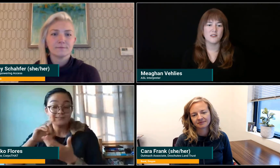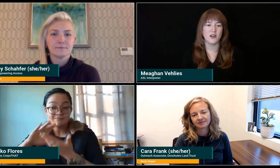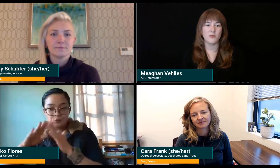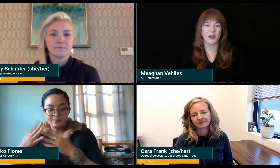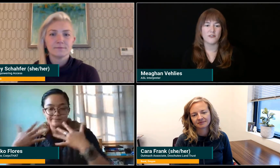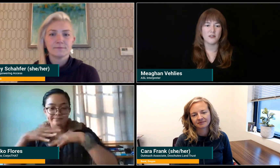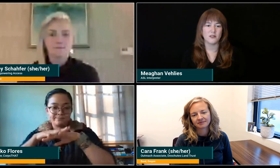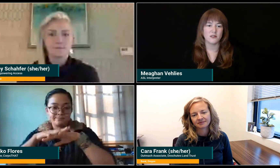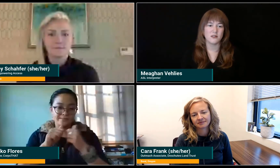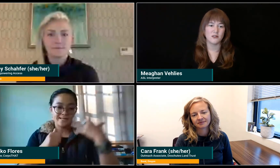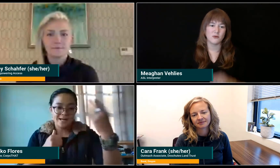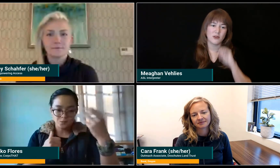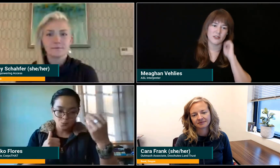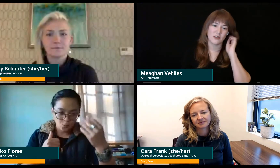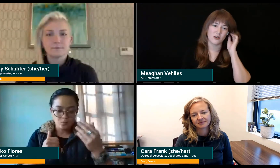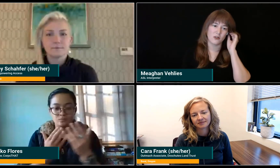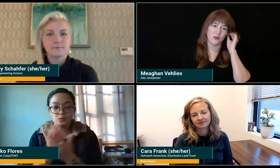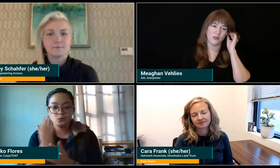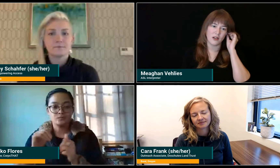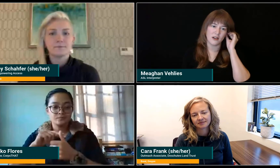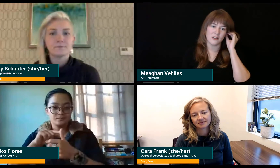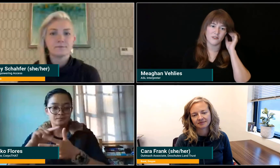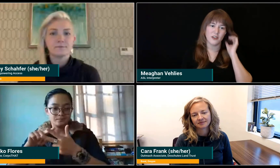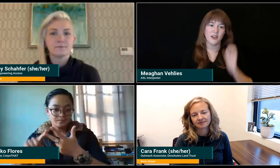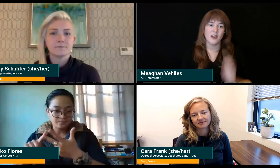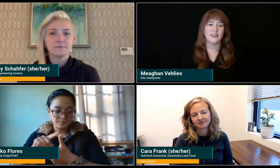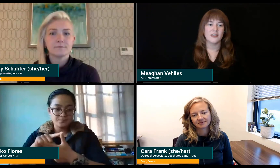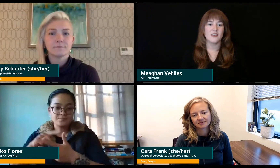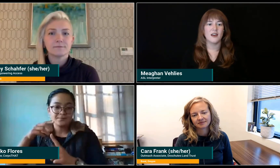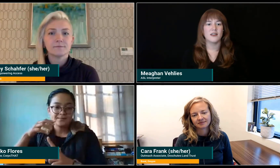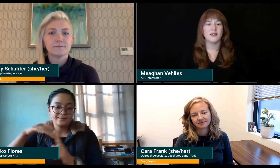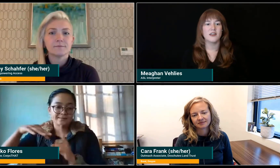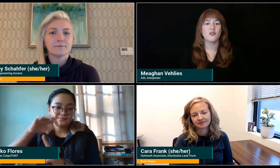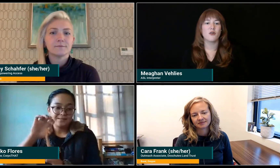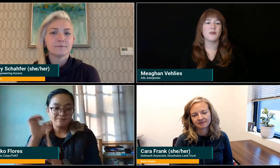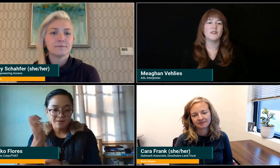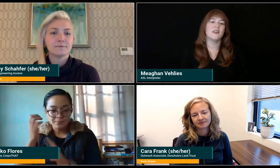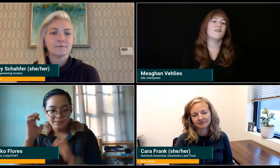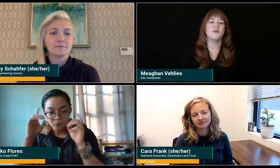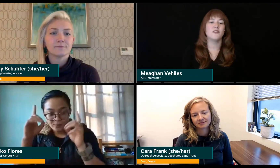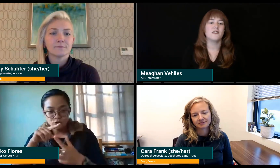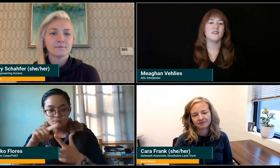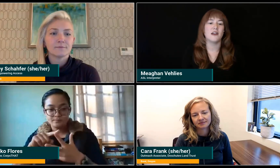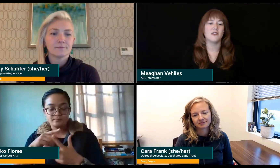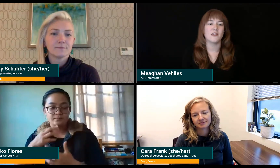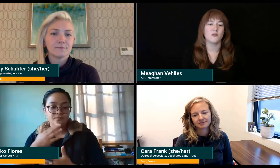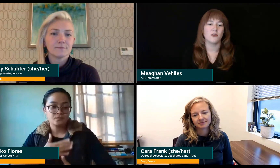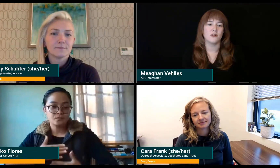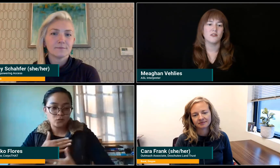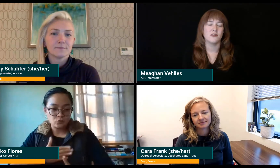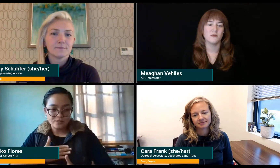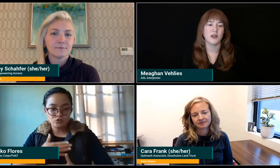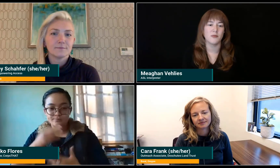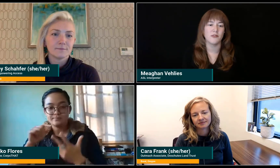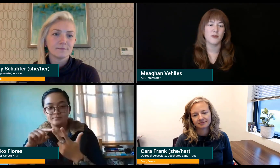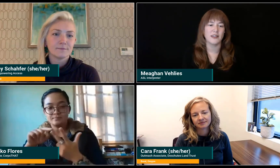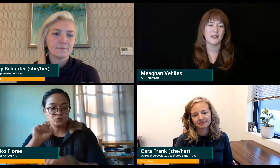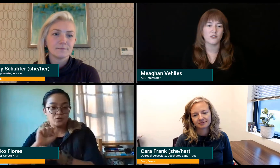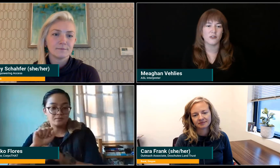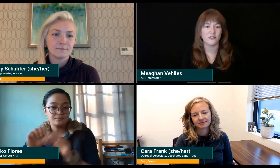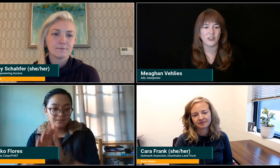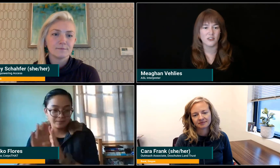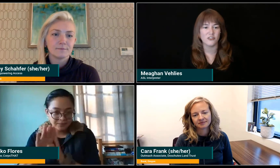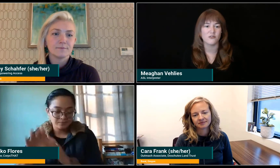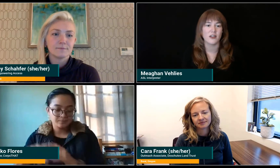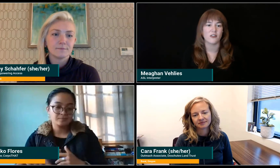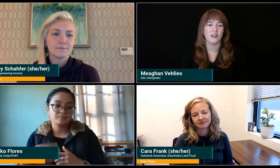CorpsTHAT is a nonprofit with a goal of incorporating the deaf community into the outside world by providing